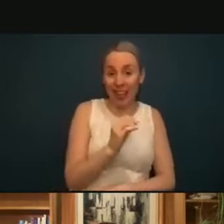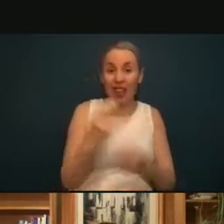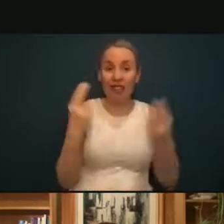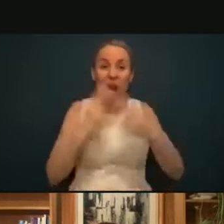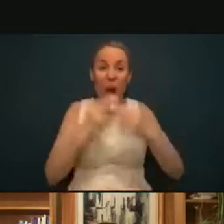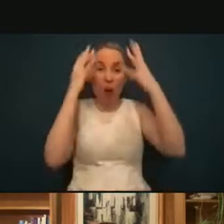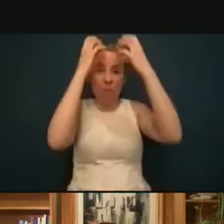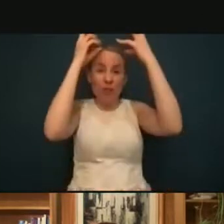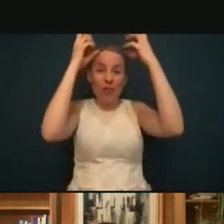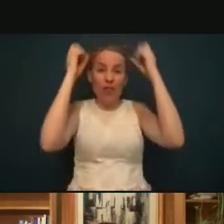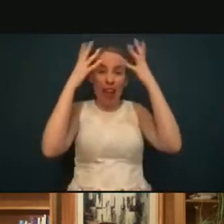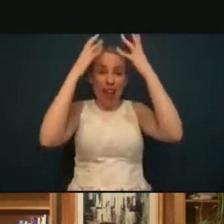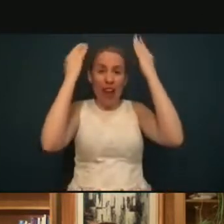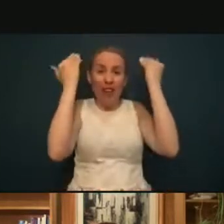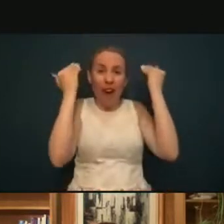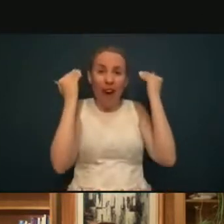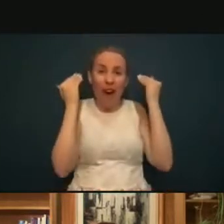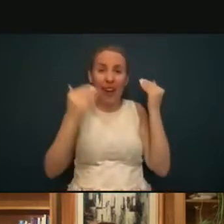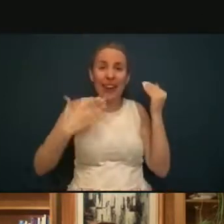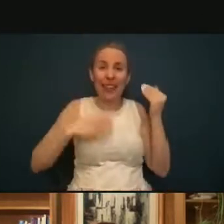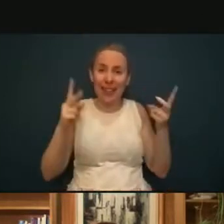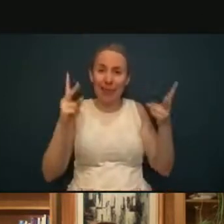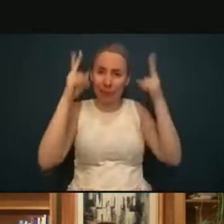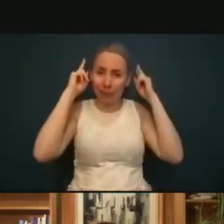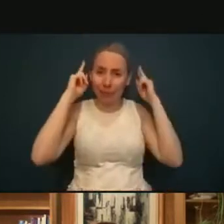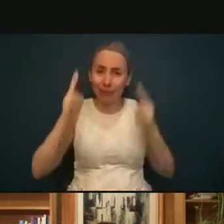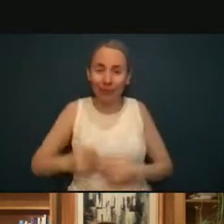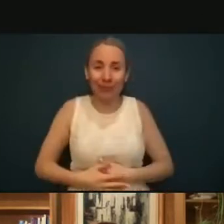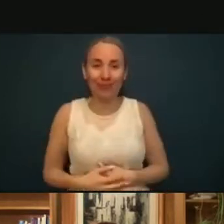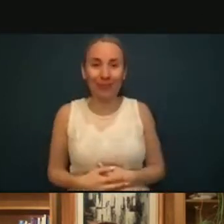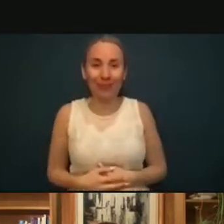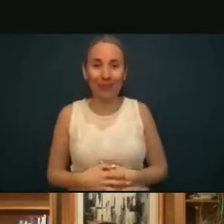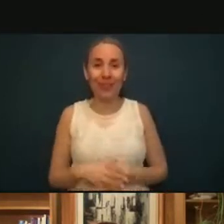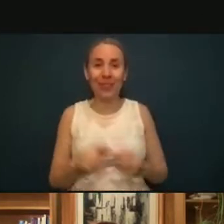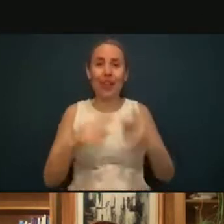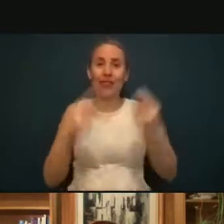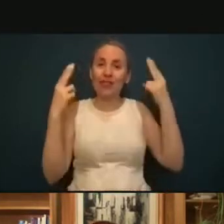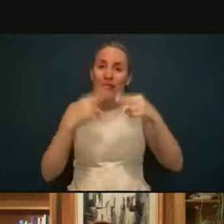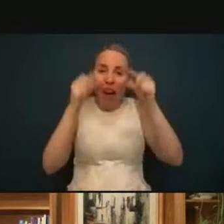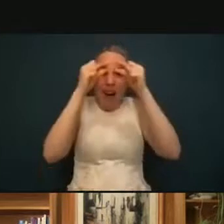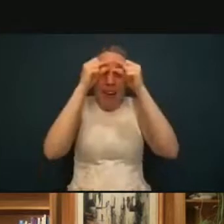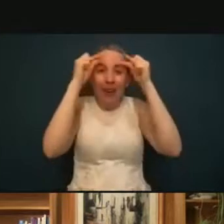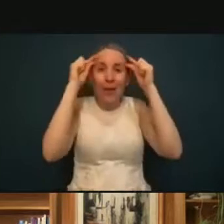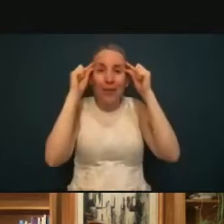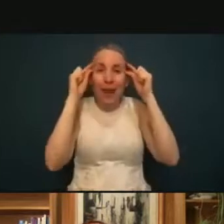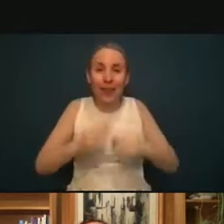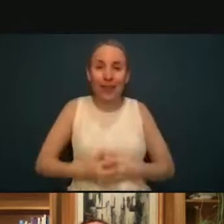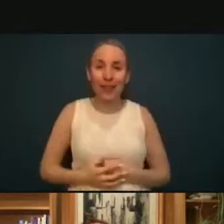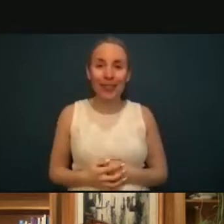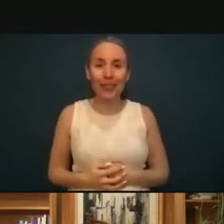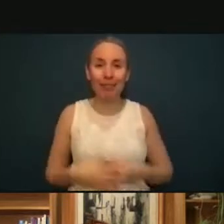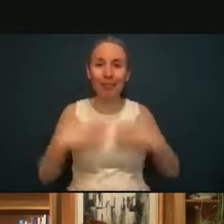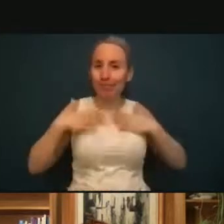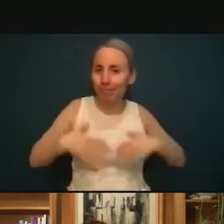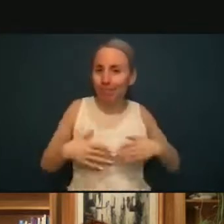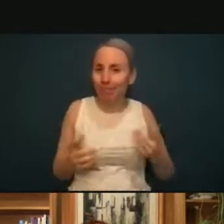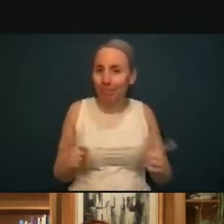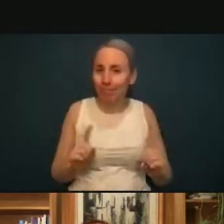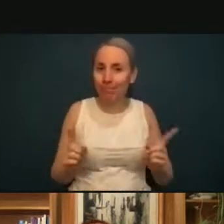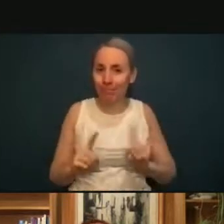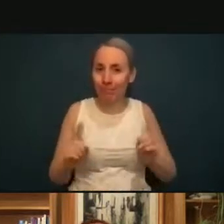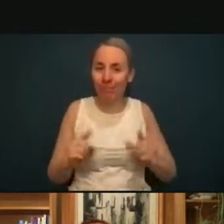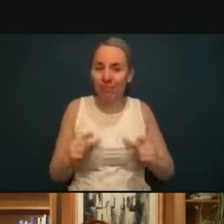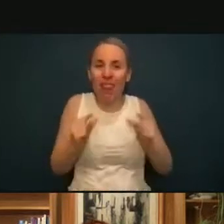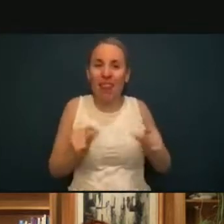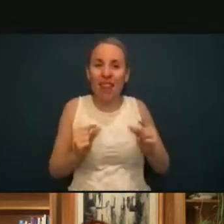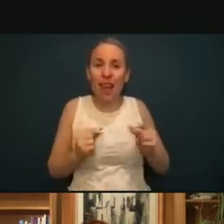really long at the moment and needs a haircut. I also have dark eyebrows. I'm wearing a very thick